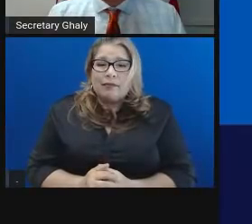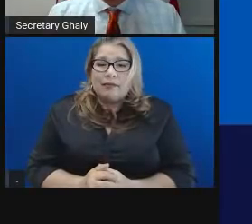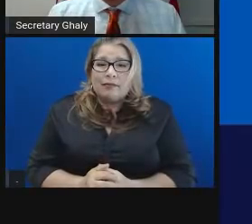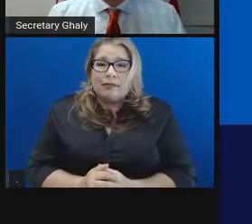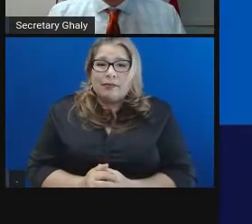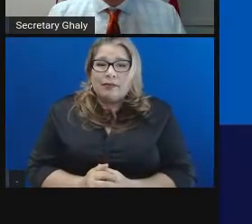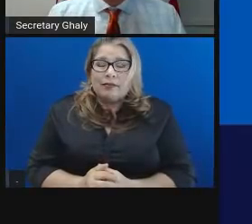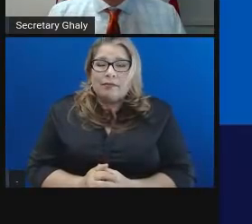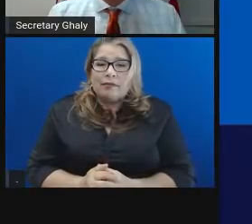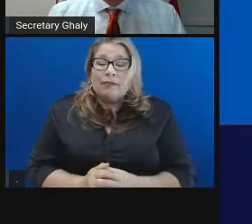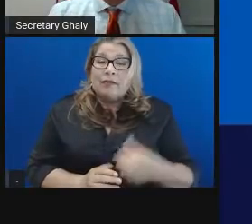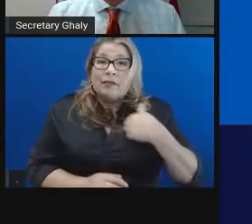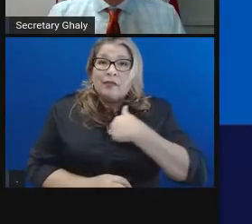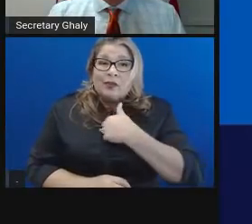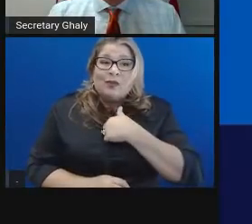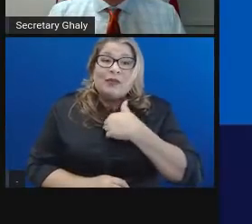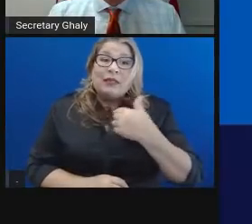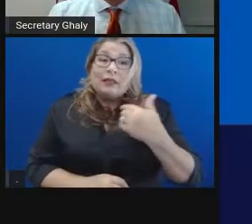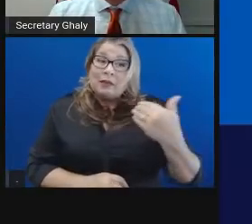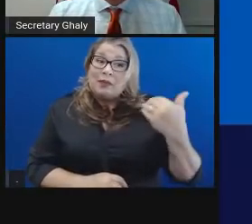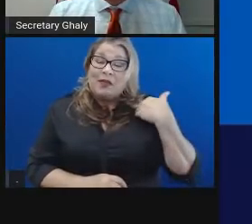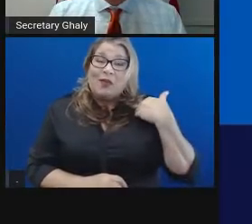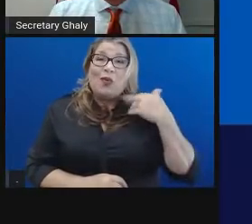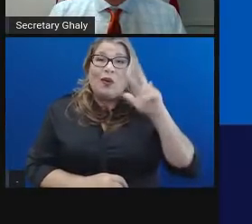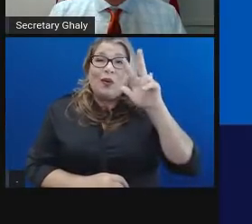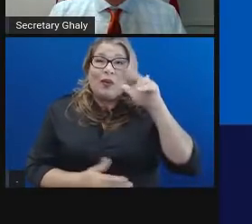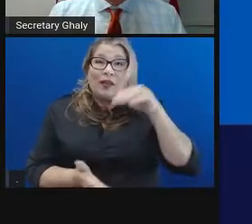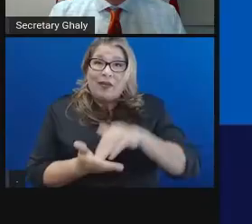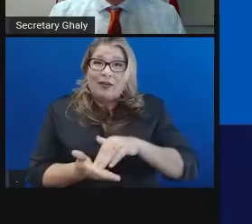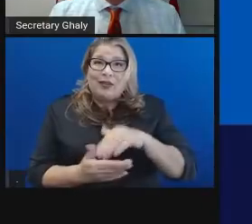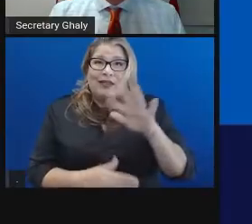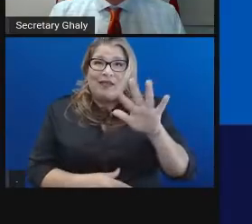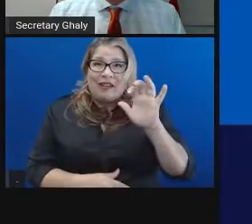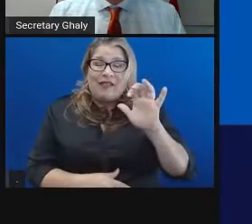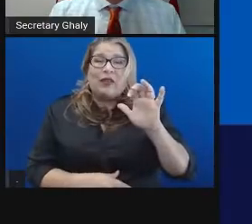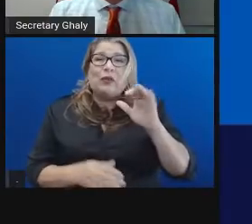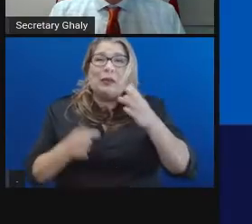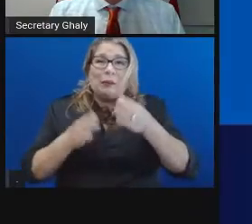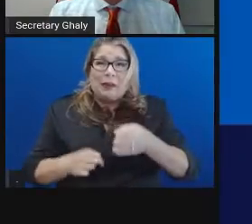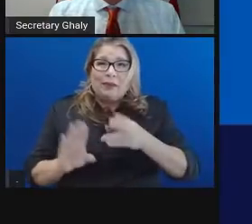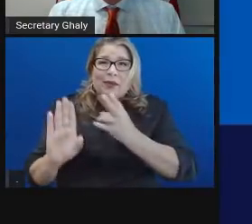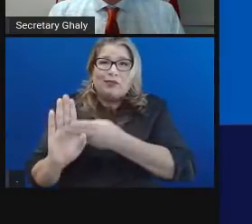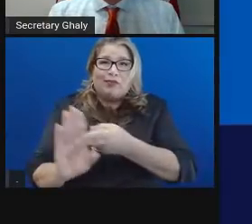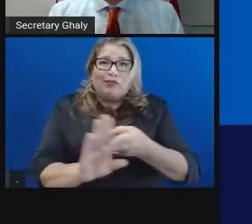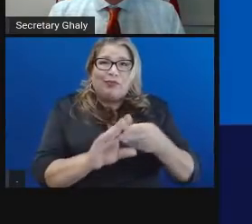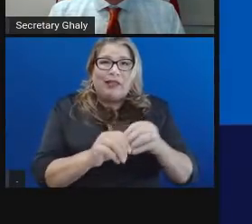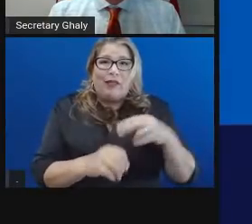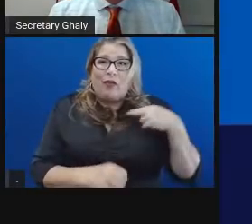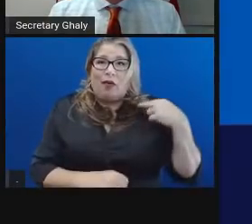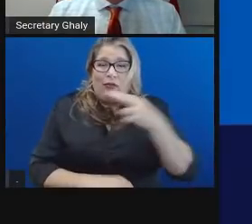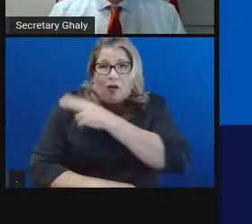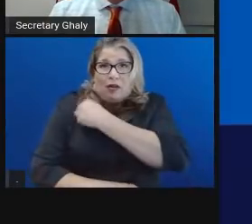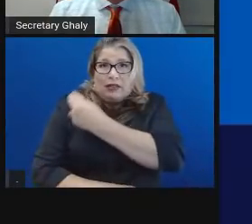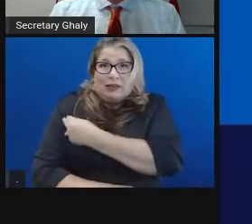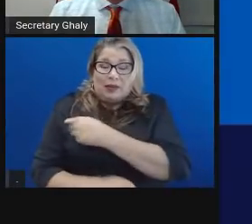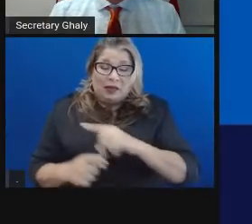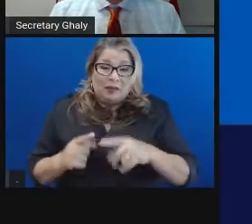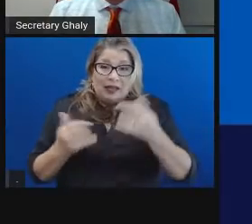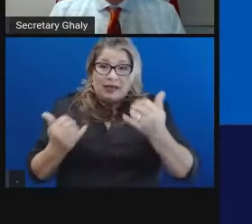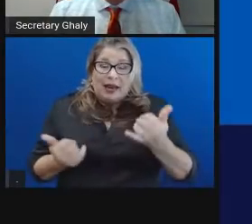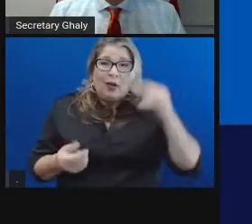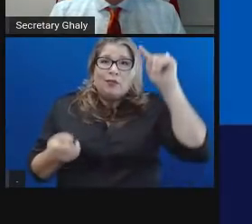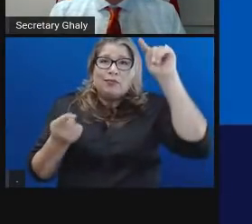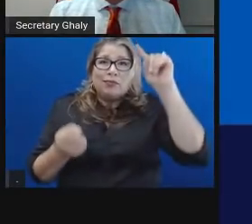about 3,500 admissions per day to 2,500 admissions per day. That's a pretty significant decrease. We hope to see